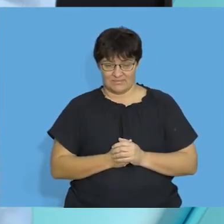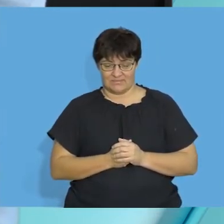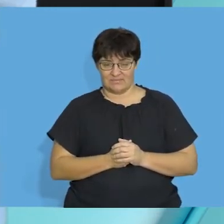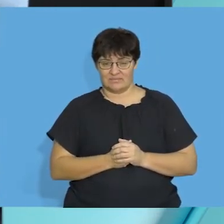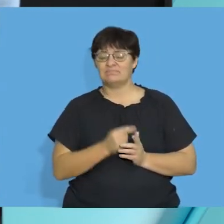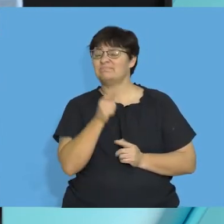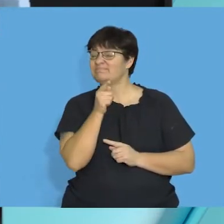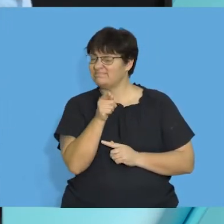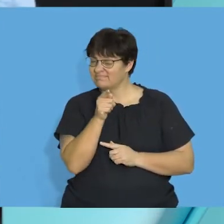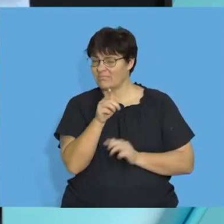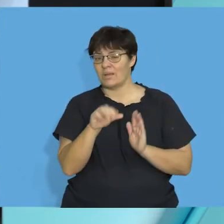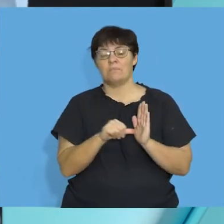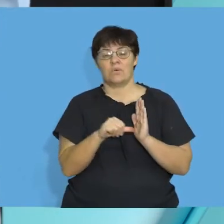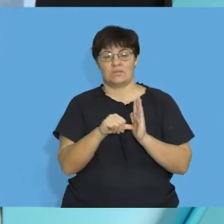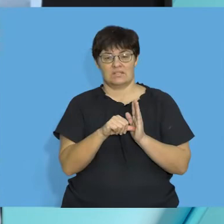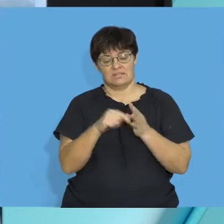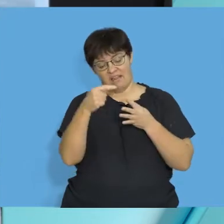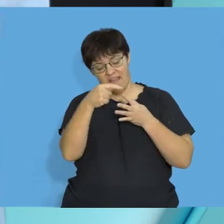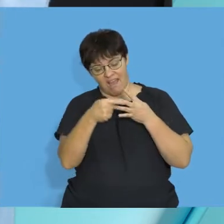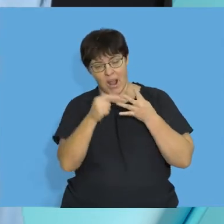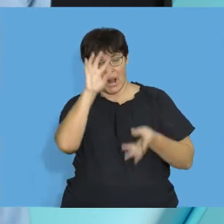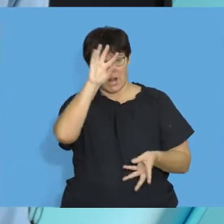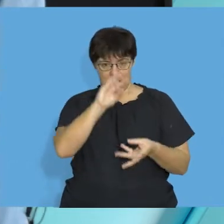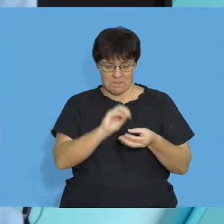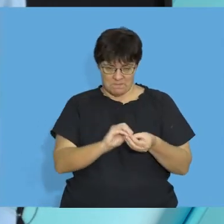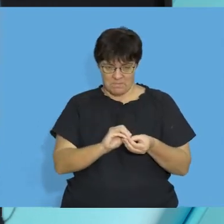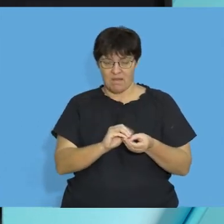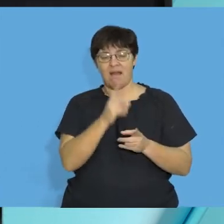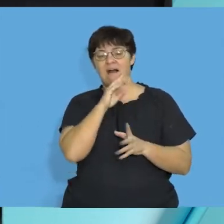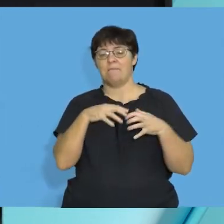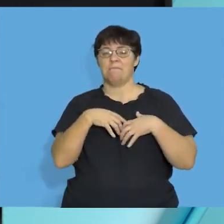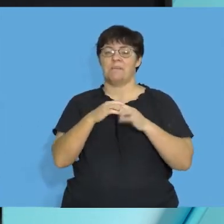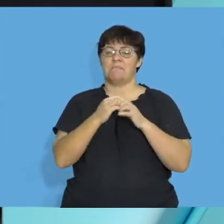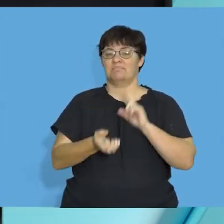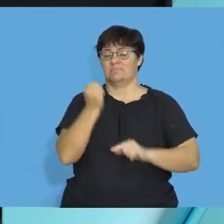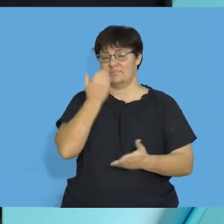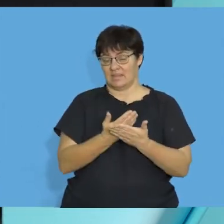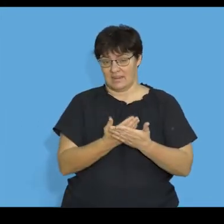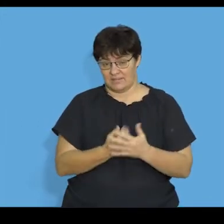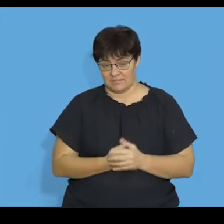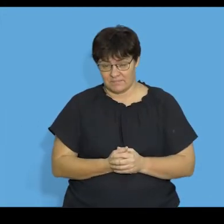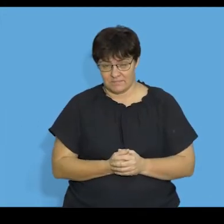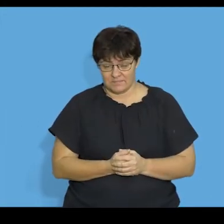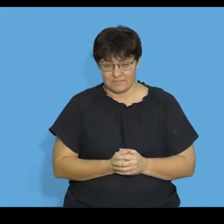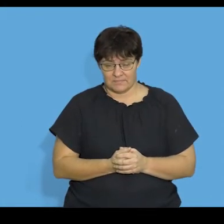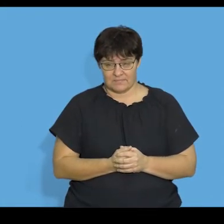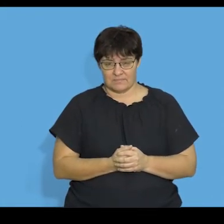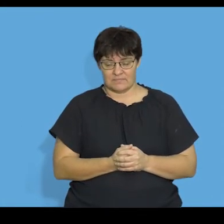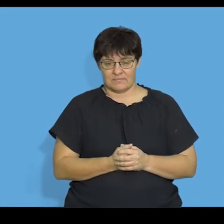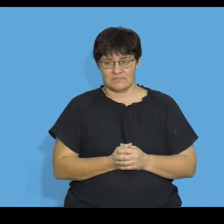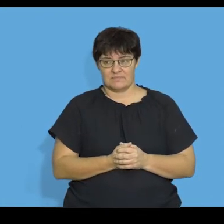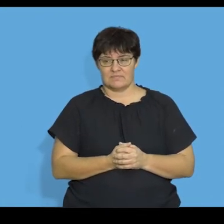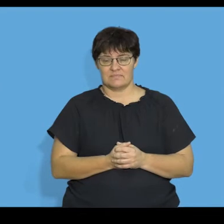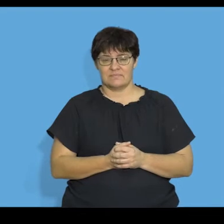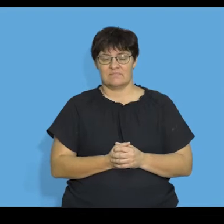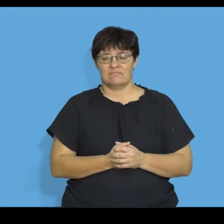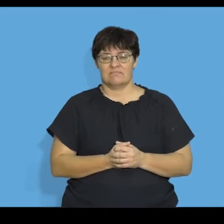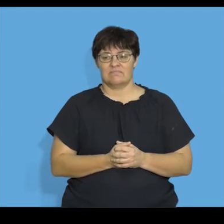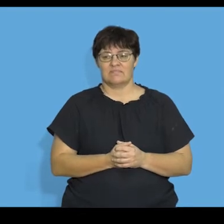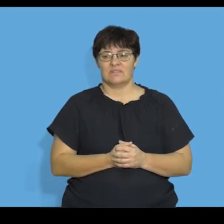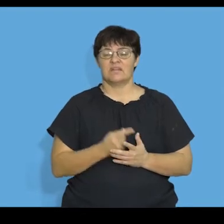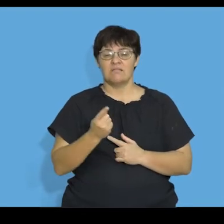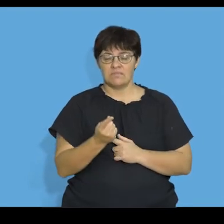very important that we put all the little pieces together so we can make our prediction. And so here we go. Here is